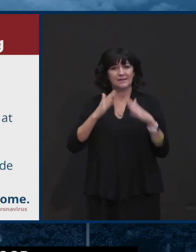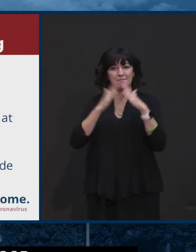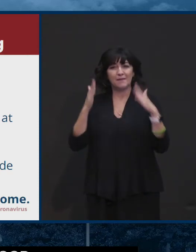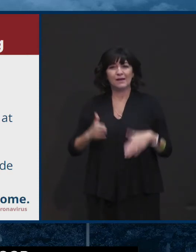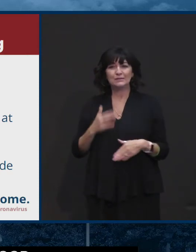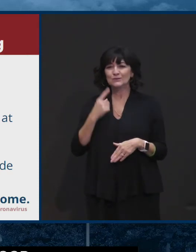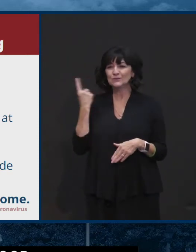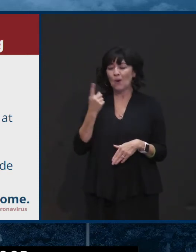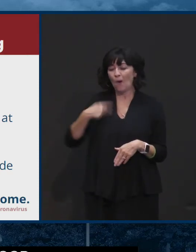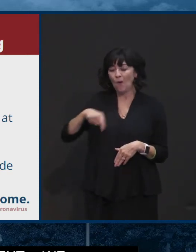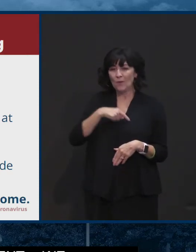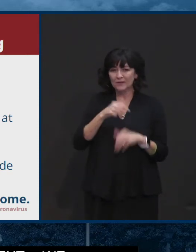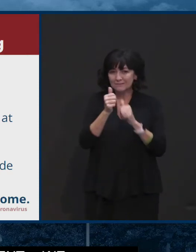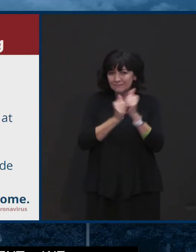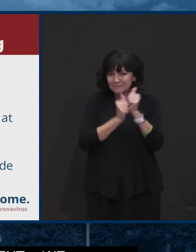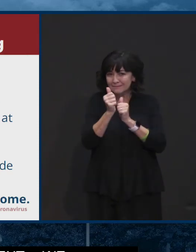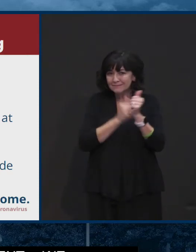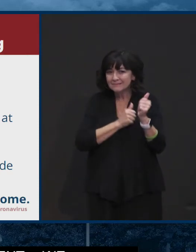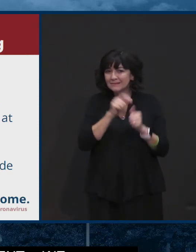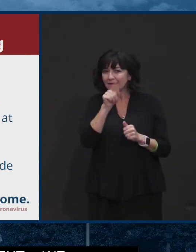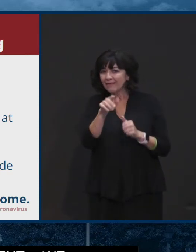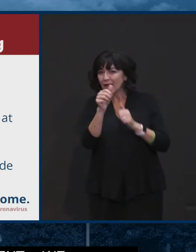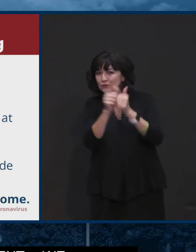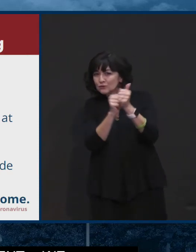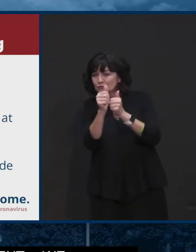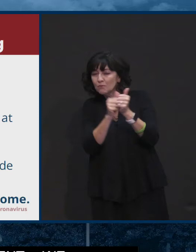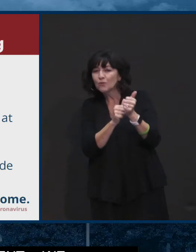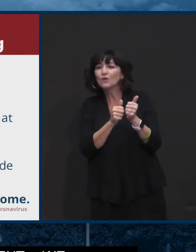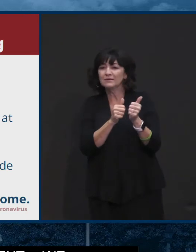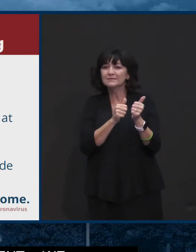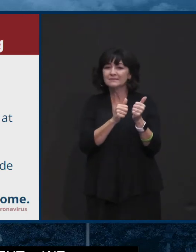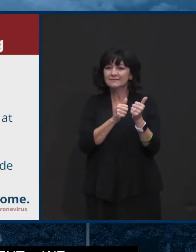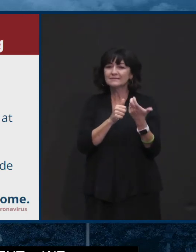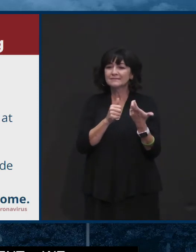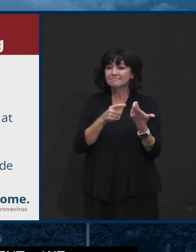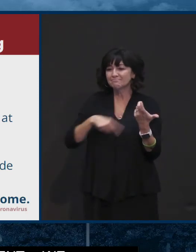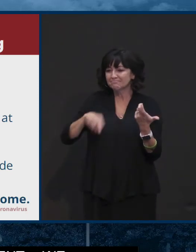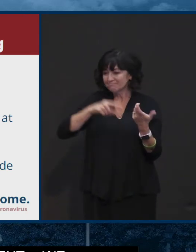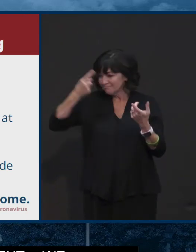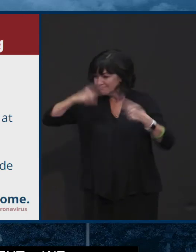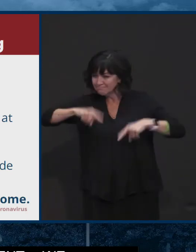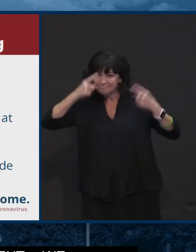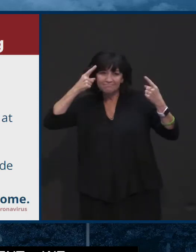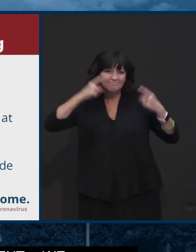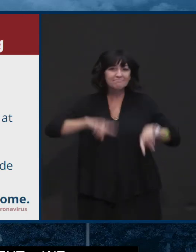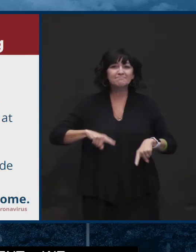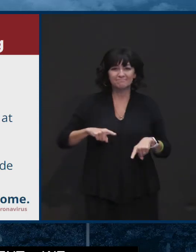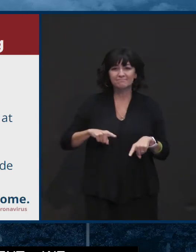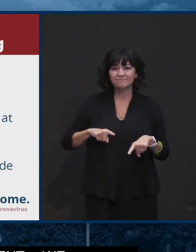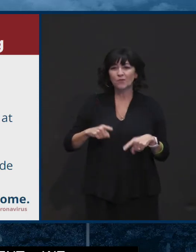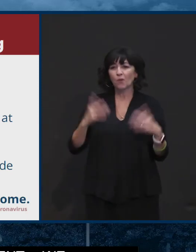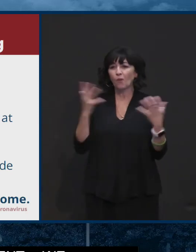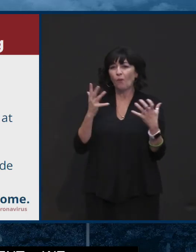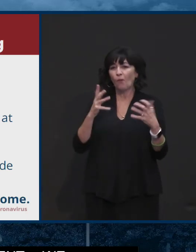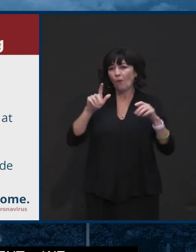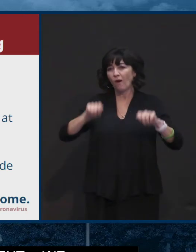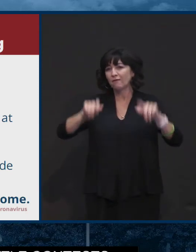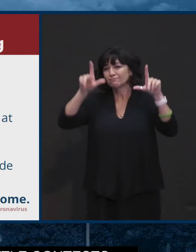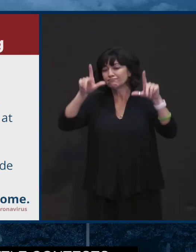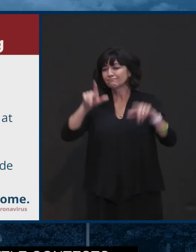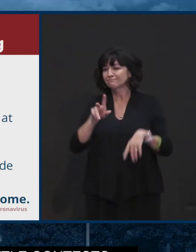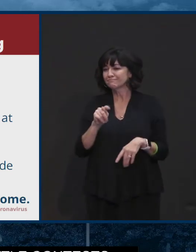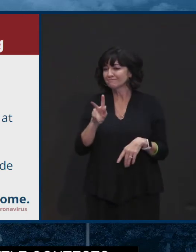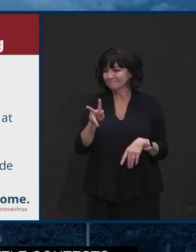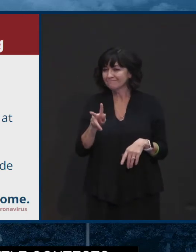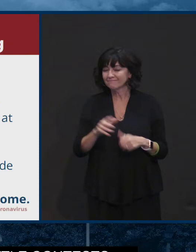about what sporting event, or whether we're going to watch any sporting event on a given time during the holidays. So maybe a time